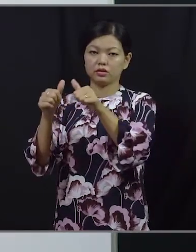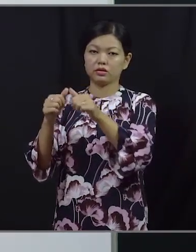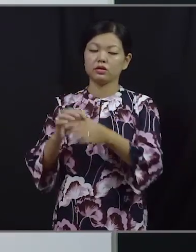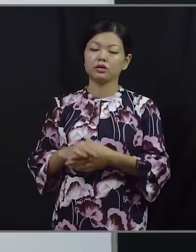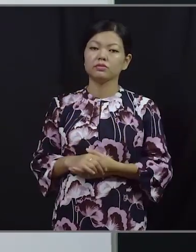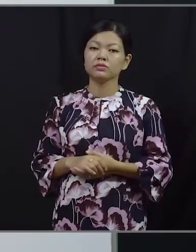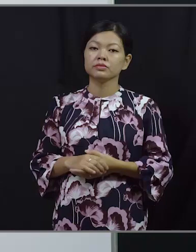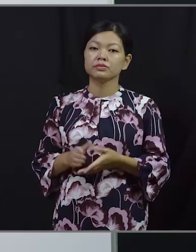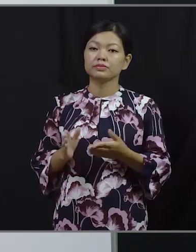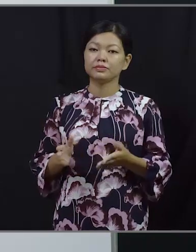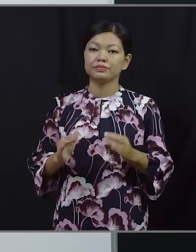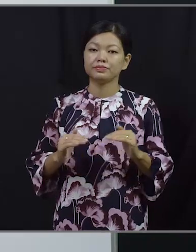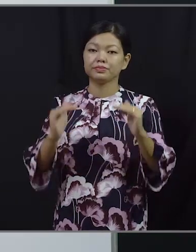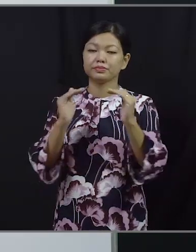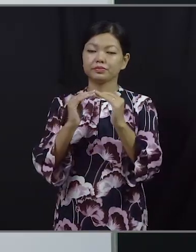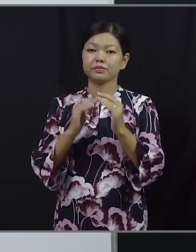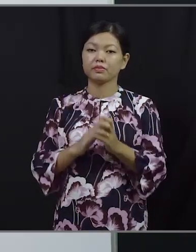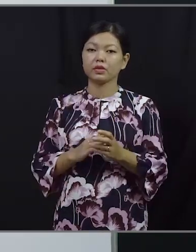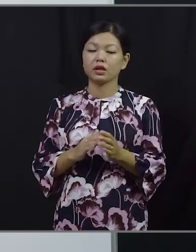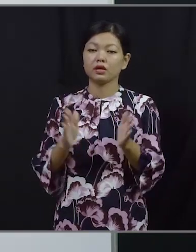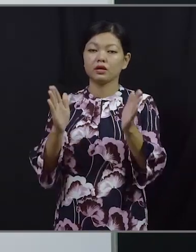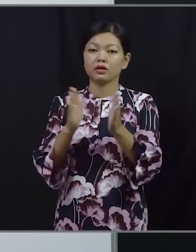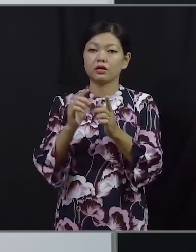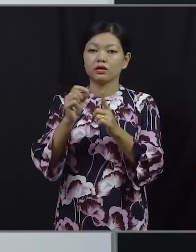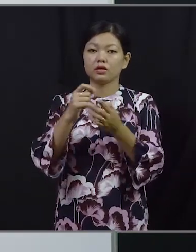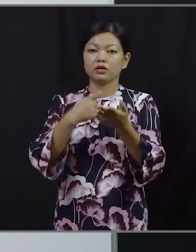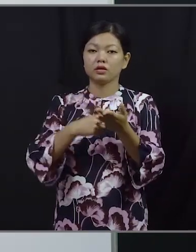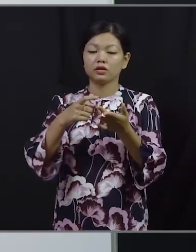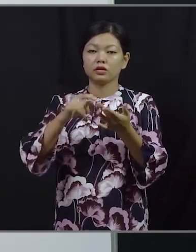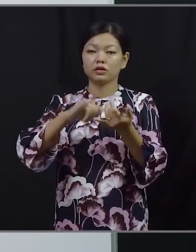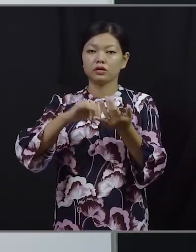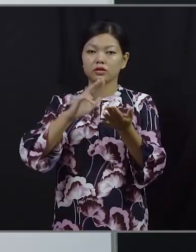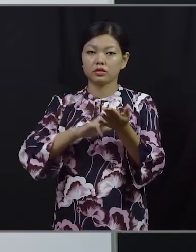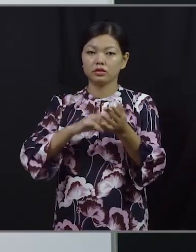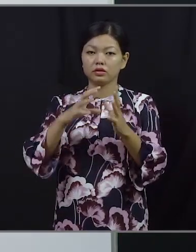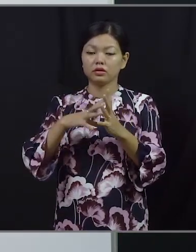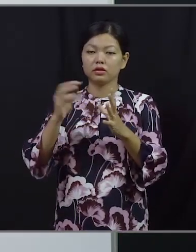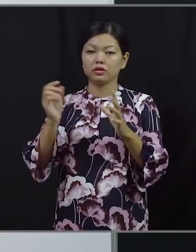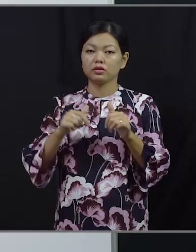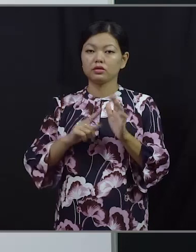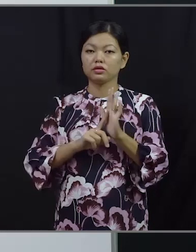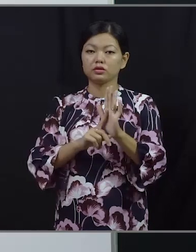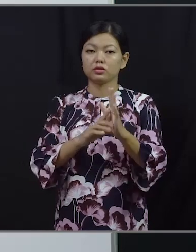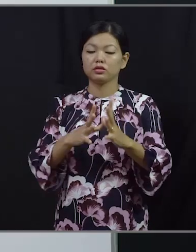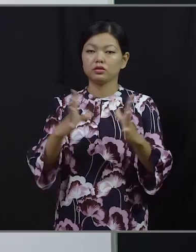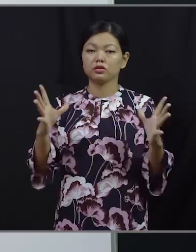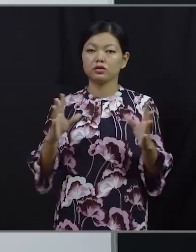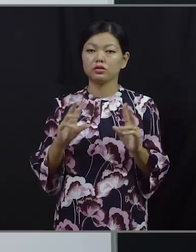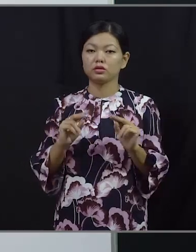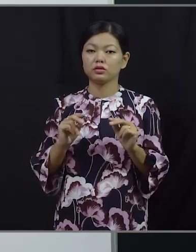so from this equation we can say that the small prism do not deviate much. Okay, I hope it's clear now.